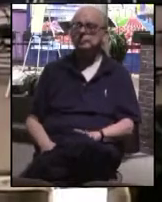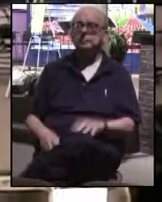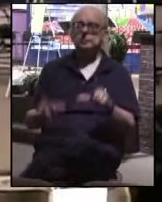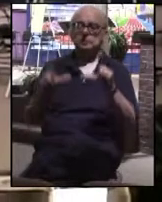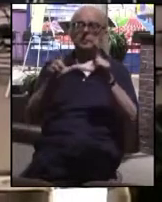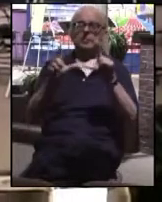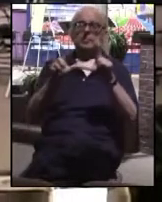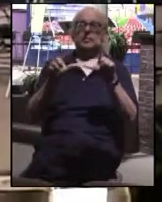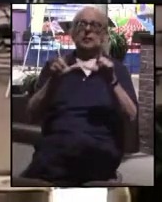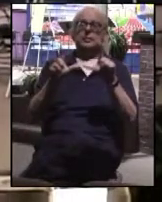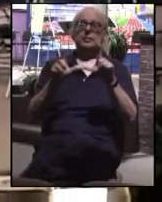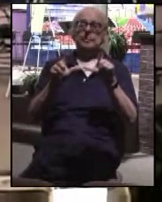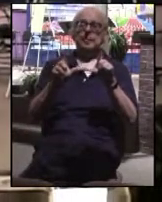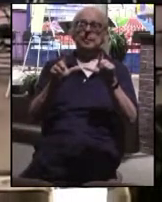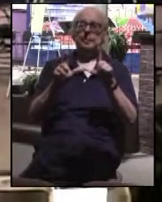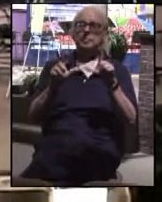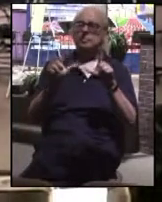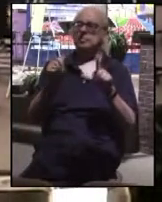License renewal.